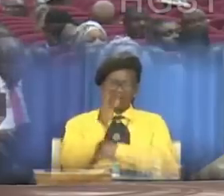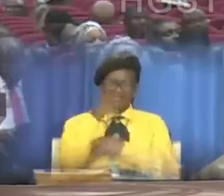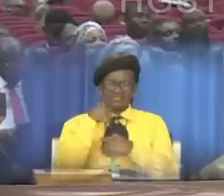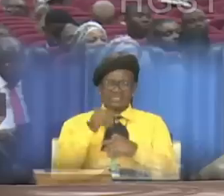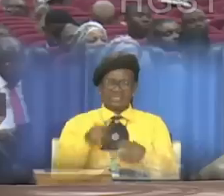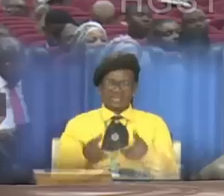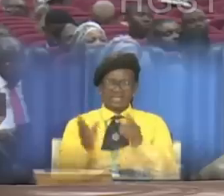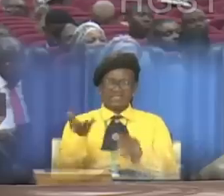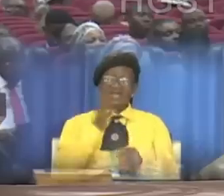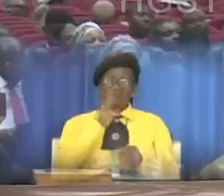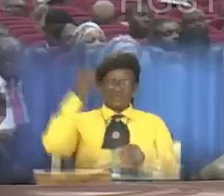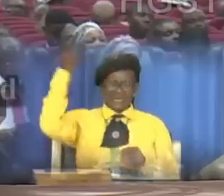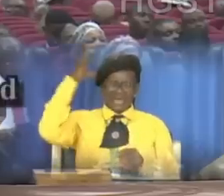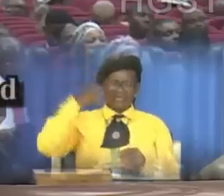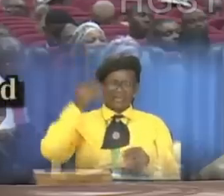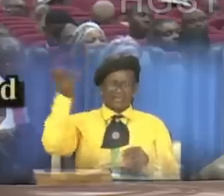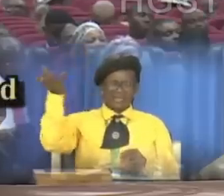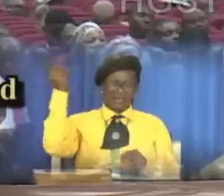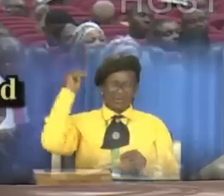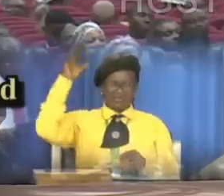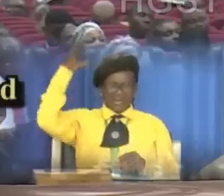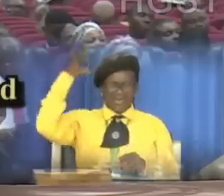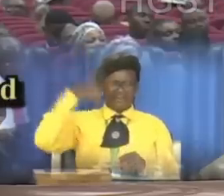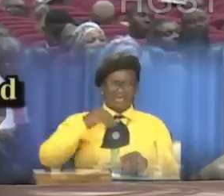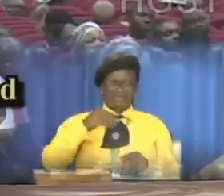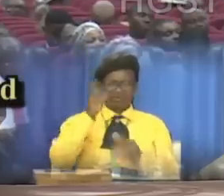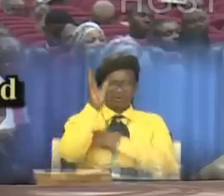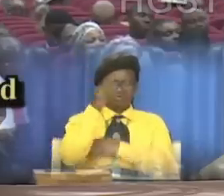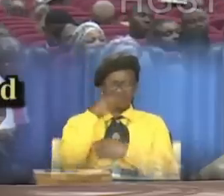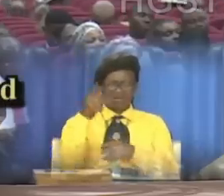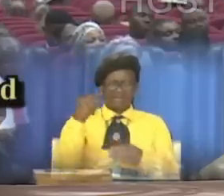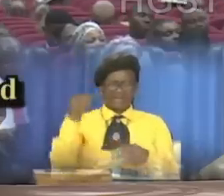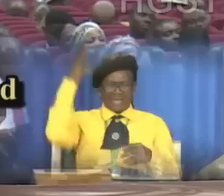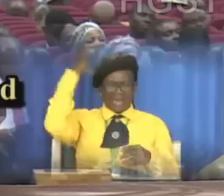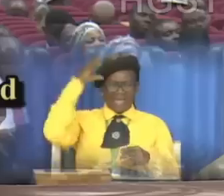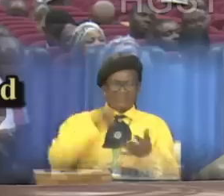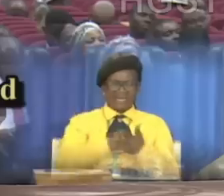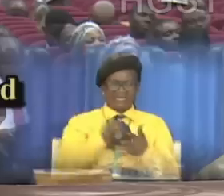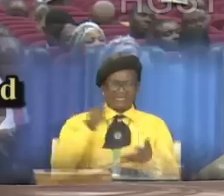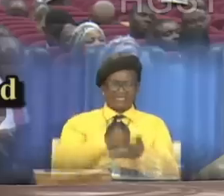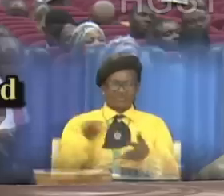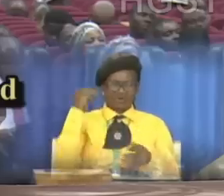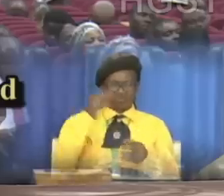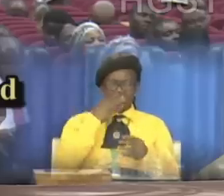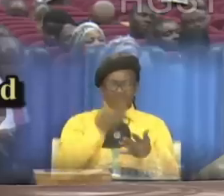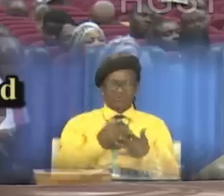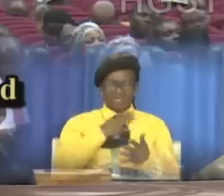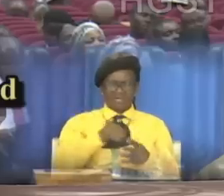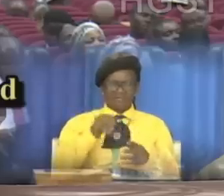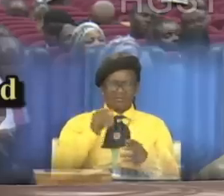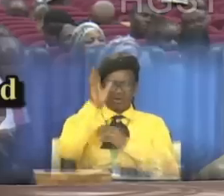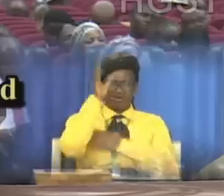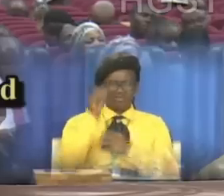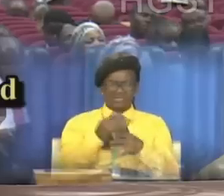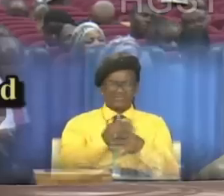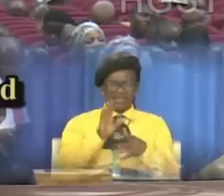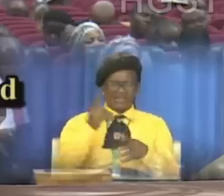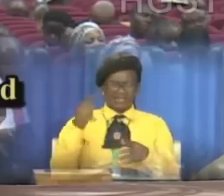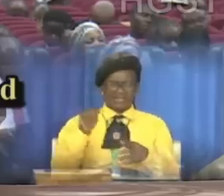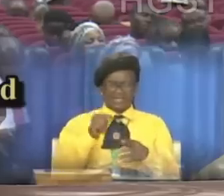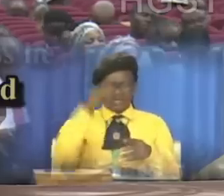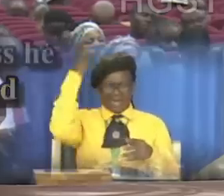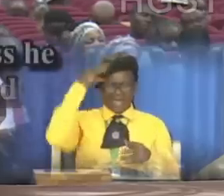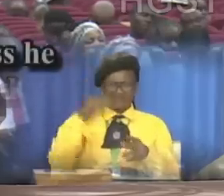be light, and there was light. And God saw the light that it was good. And God divided the light from the